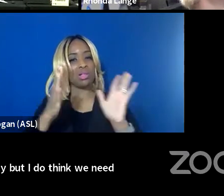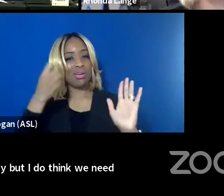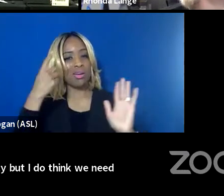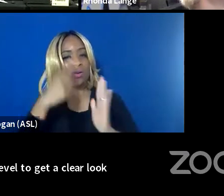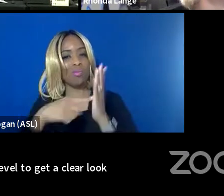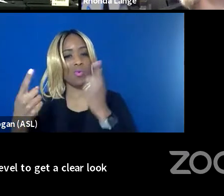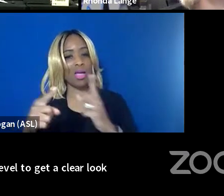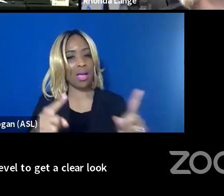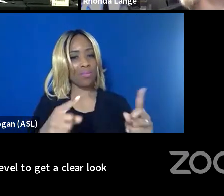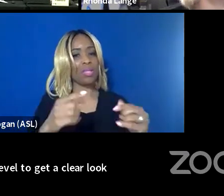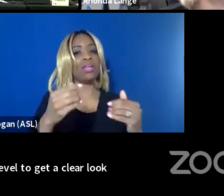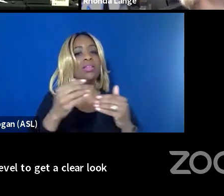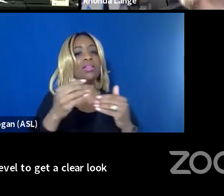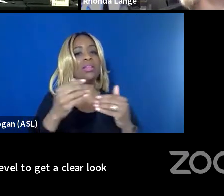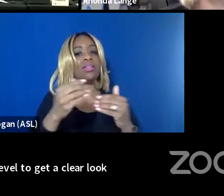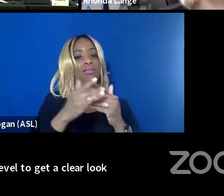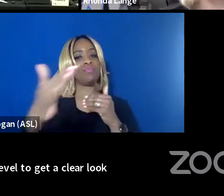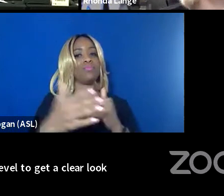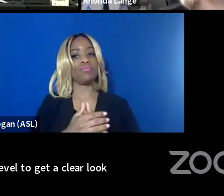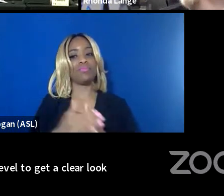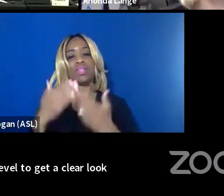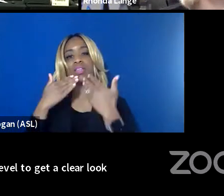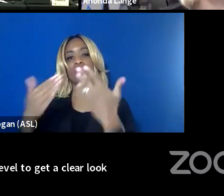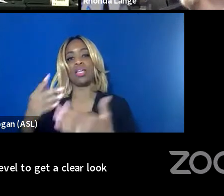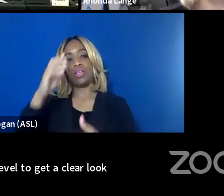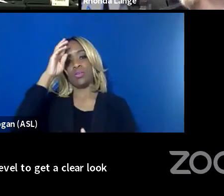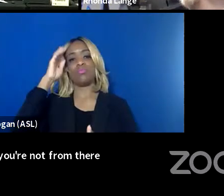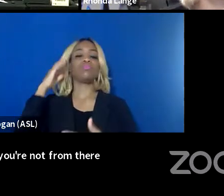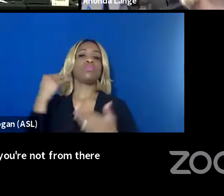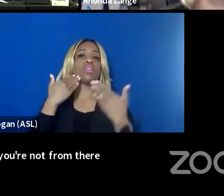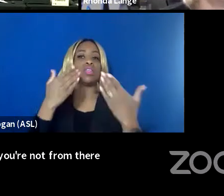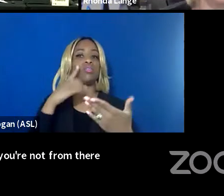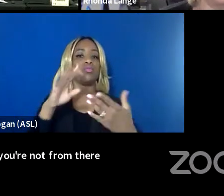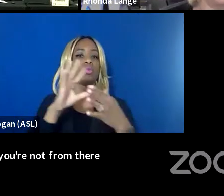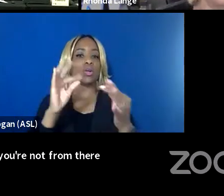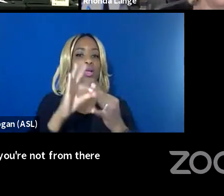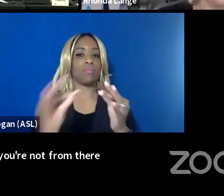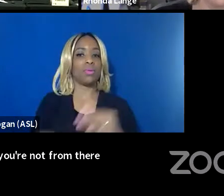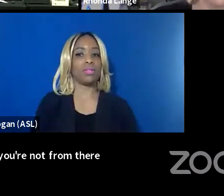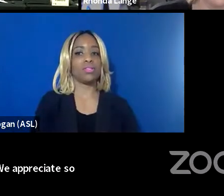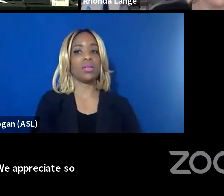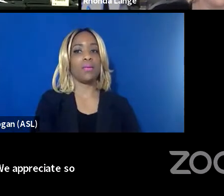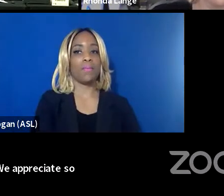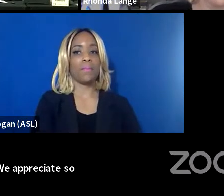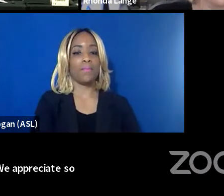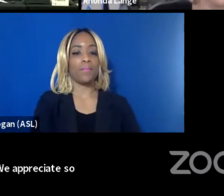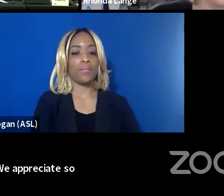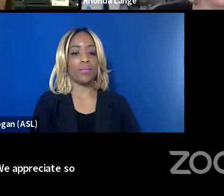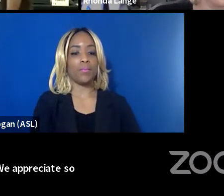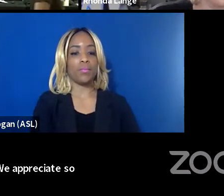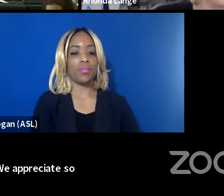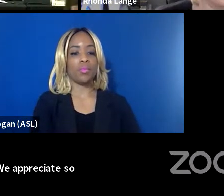from there. Thank you. Joe, we appreciate so much that you took the time to express your perspective this evening.